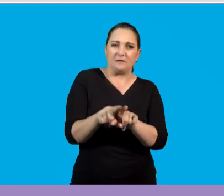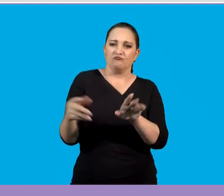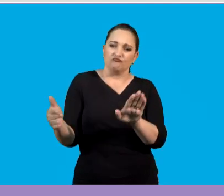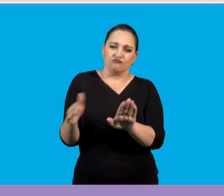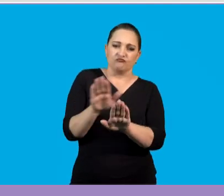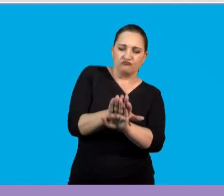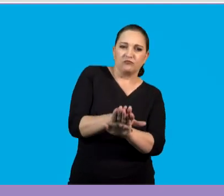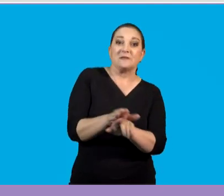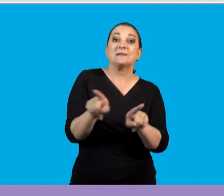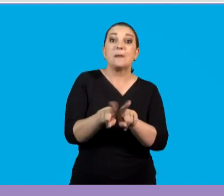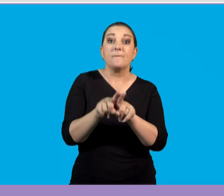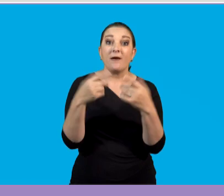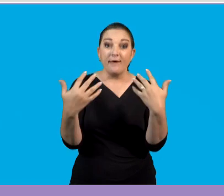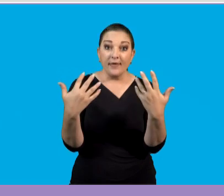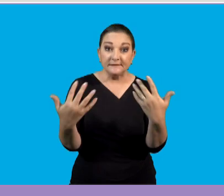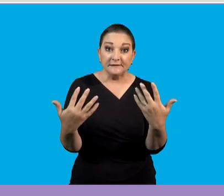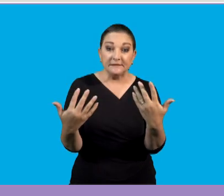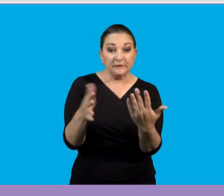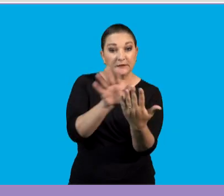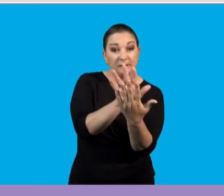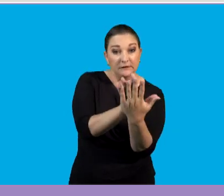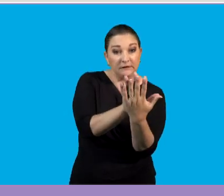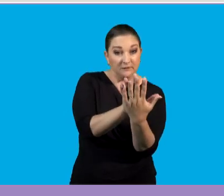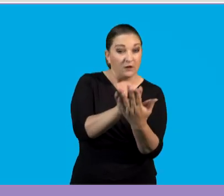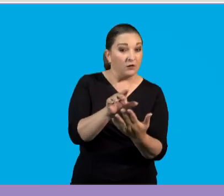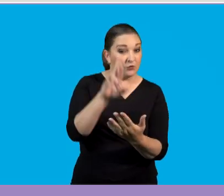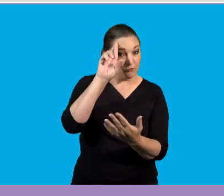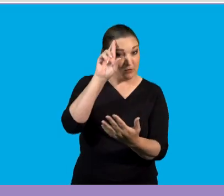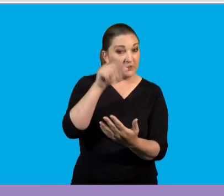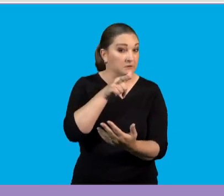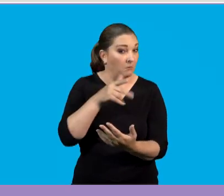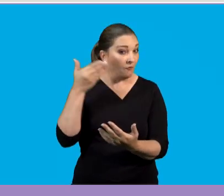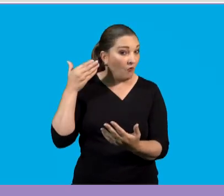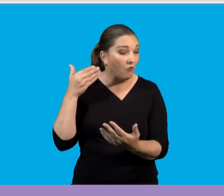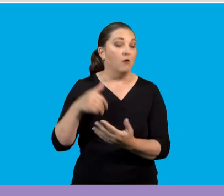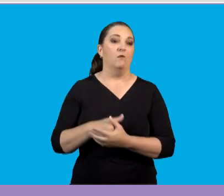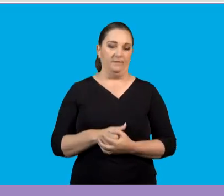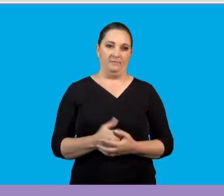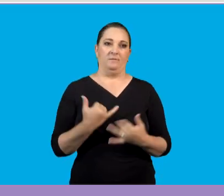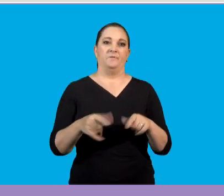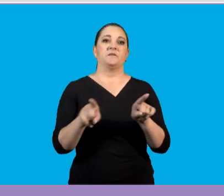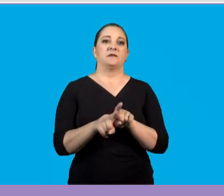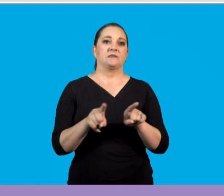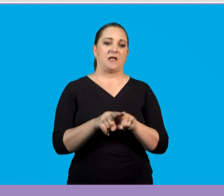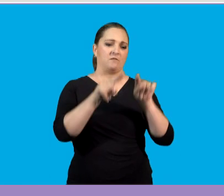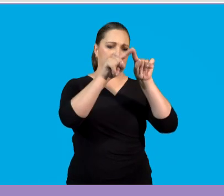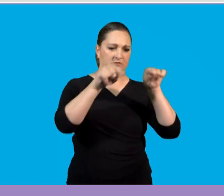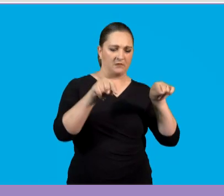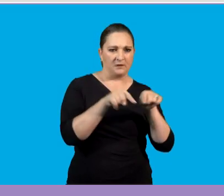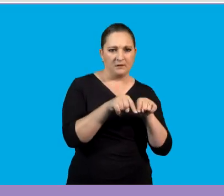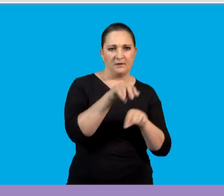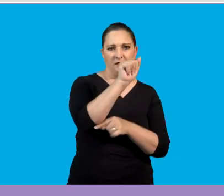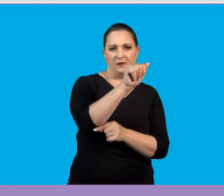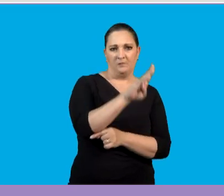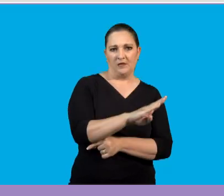on each other, like your hands that we spoke about in the beginning of the lesson. So looking at these two triangles there,